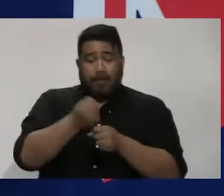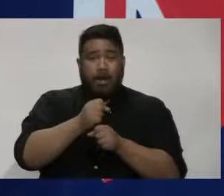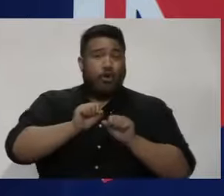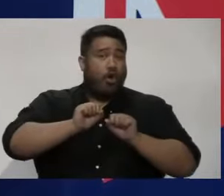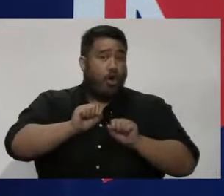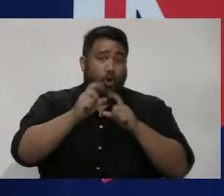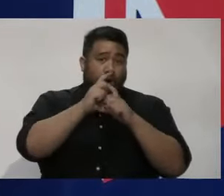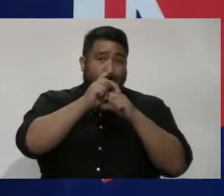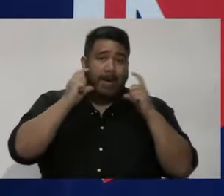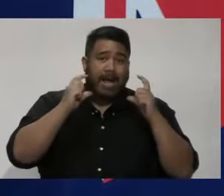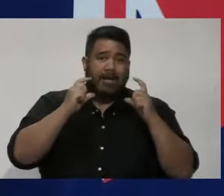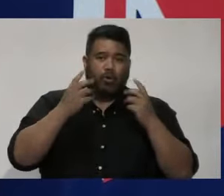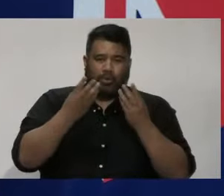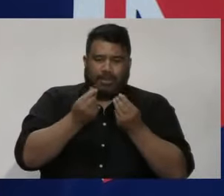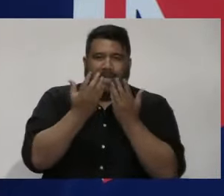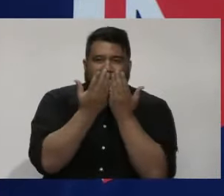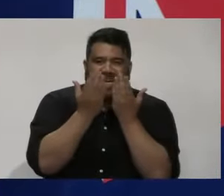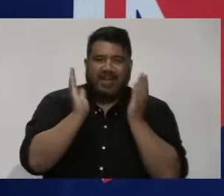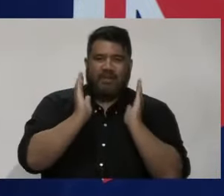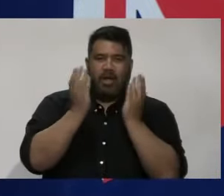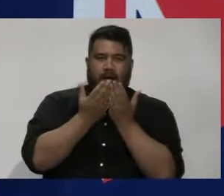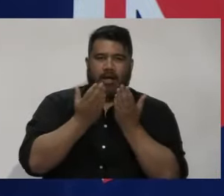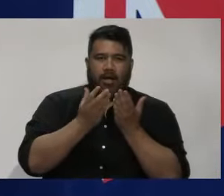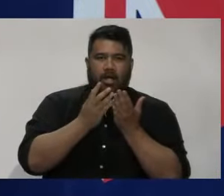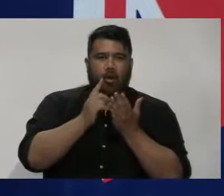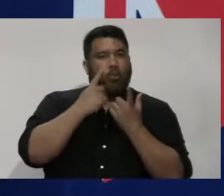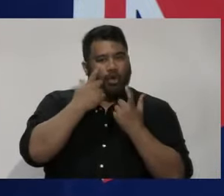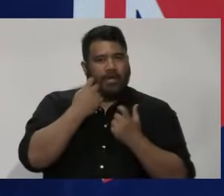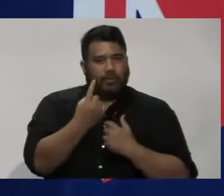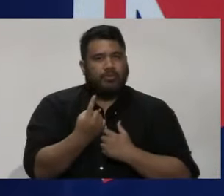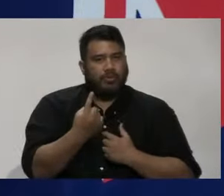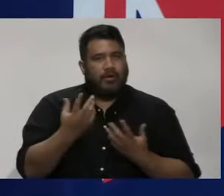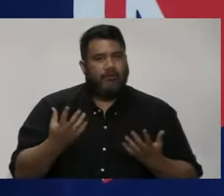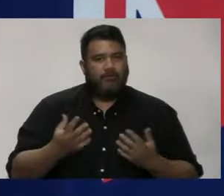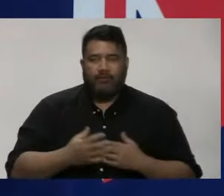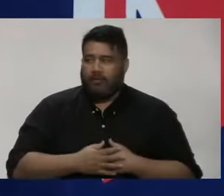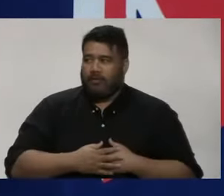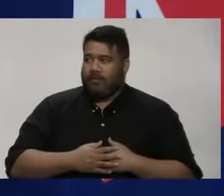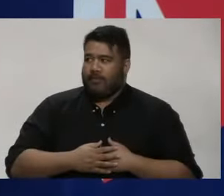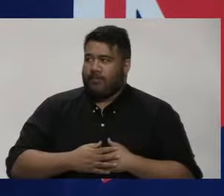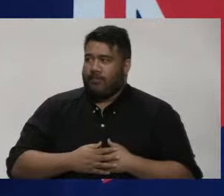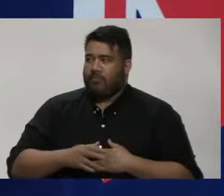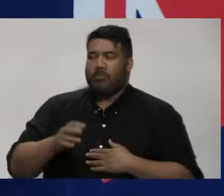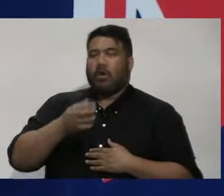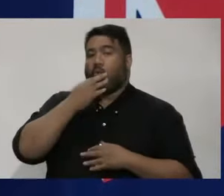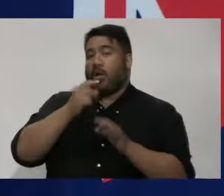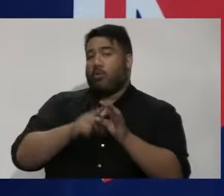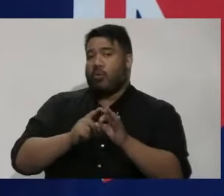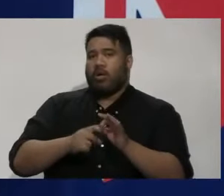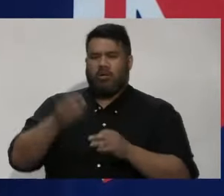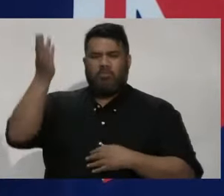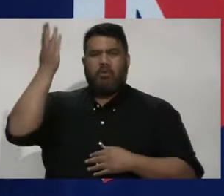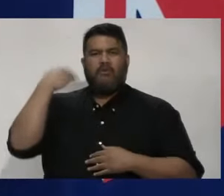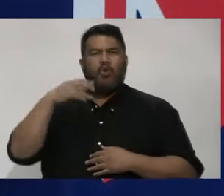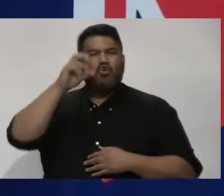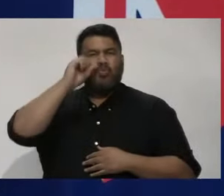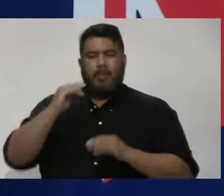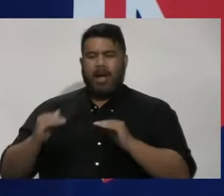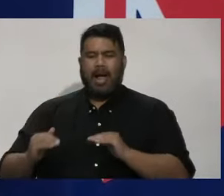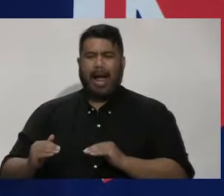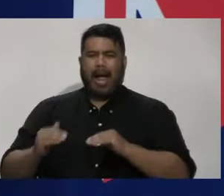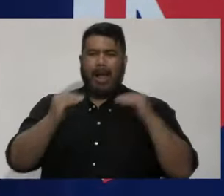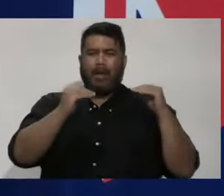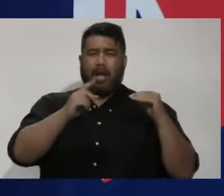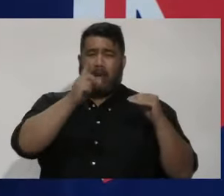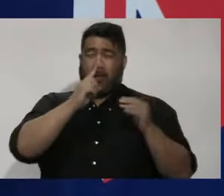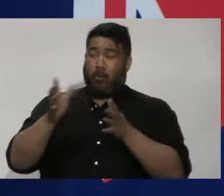a face covering that should provide you protection as well. Last time we moved up the alert levels, we saw a bit of a rush on some supermarkets across the country. Are you